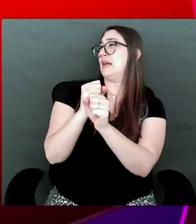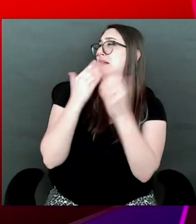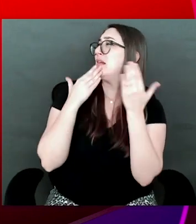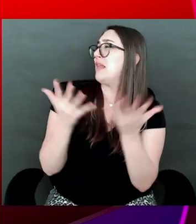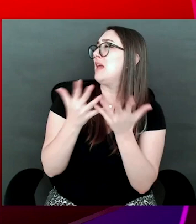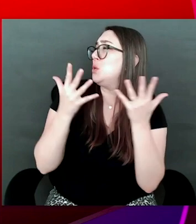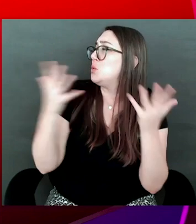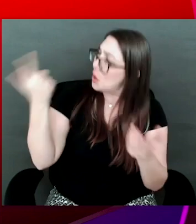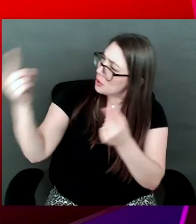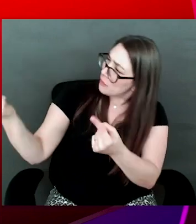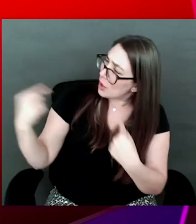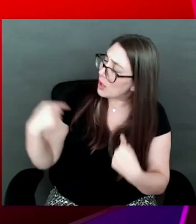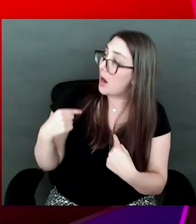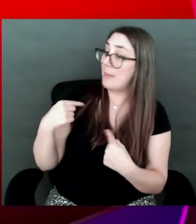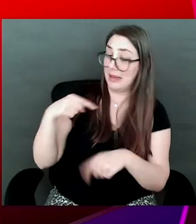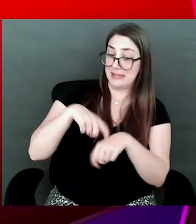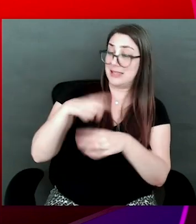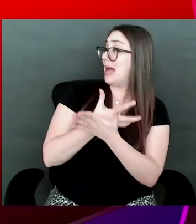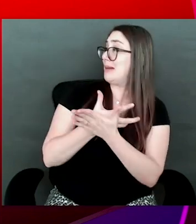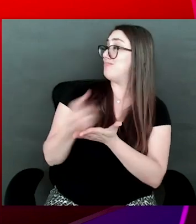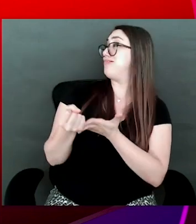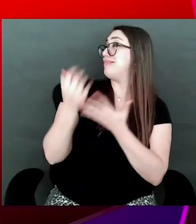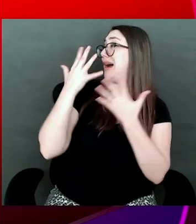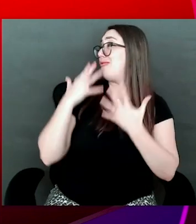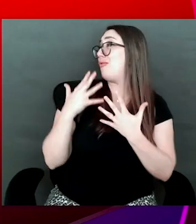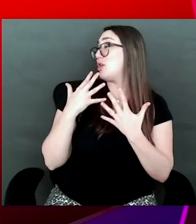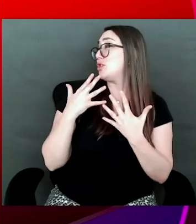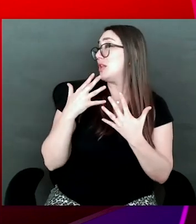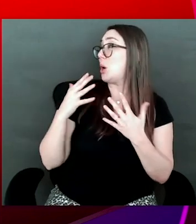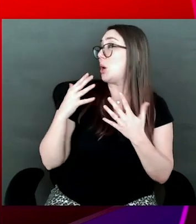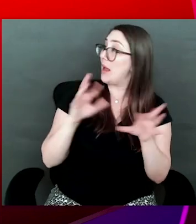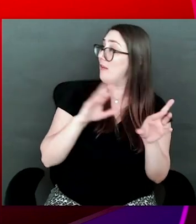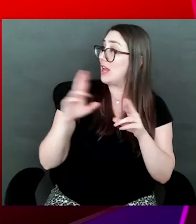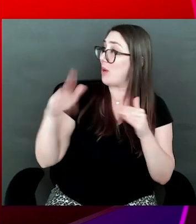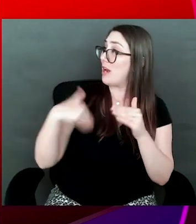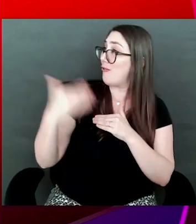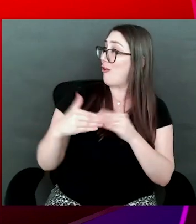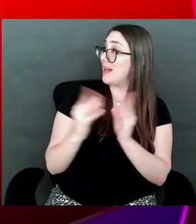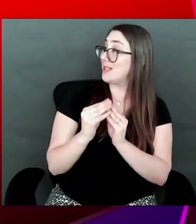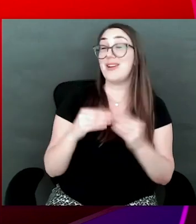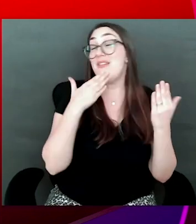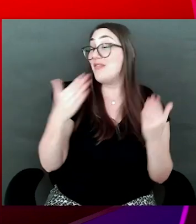coming. Yeah. We're out of time, unfortunately, so we've got to move to our next segment. All right. Thanks for having me.